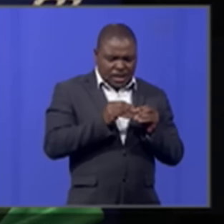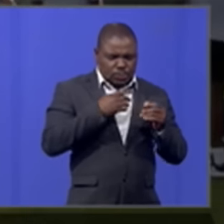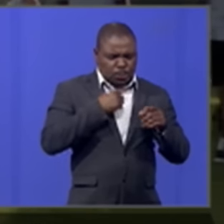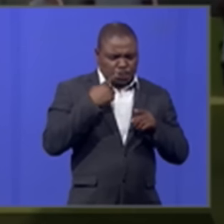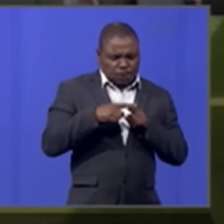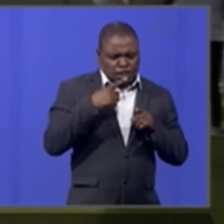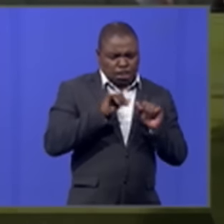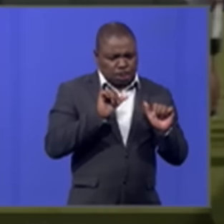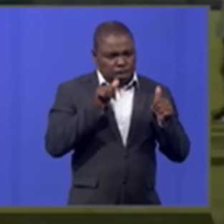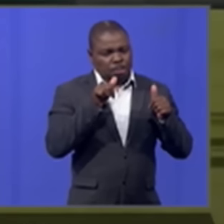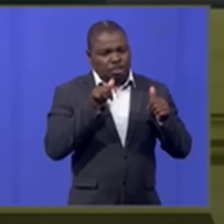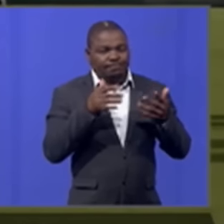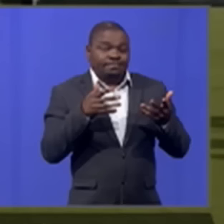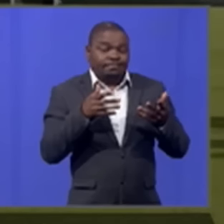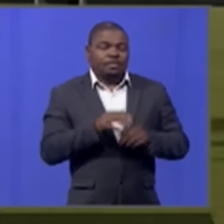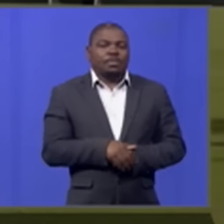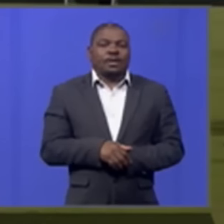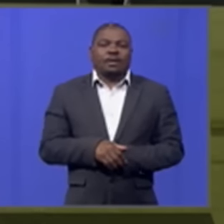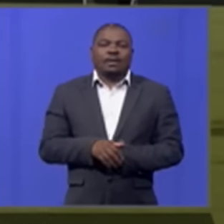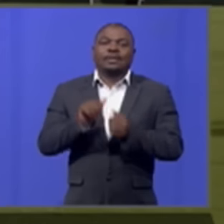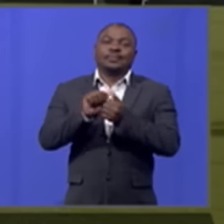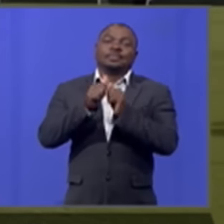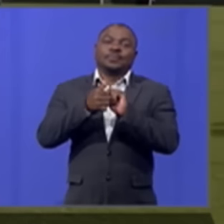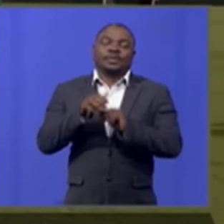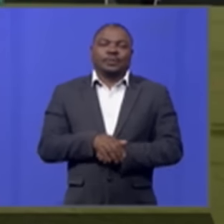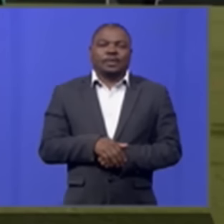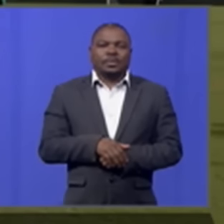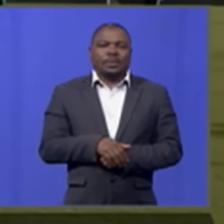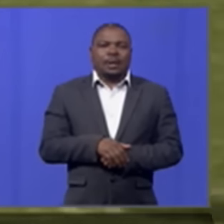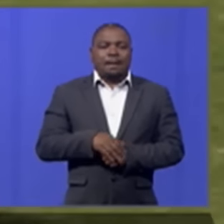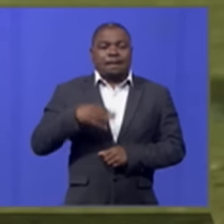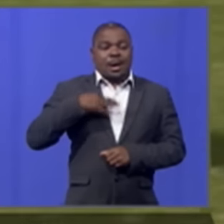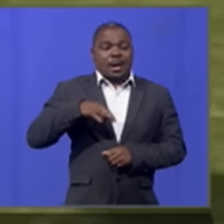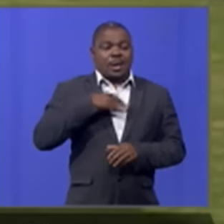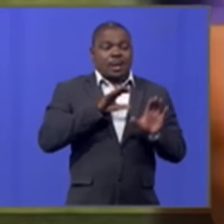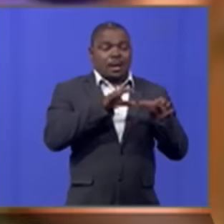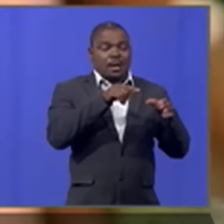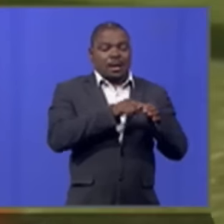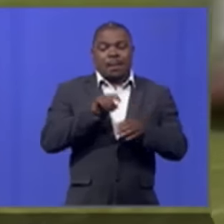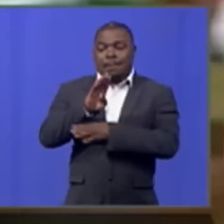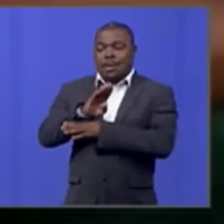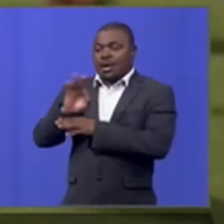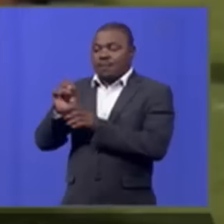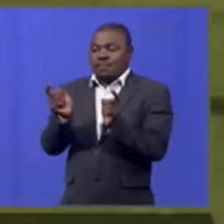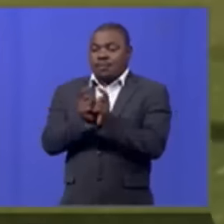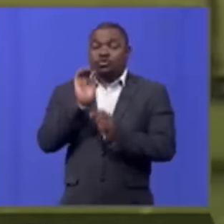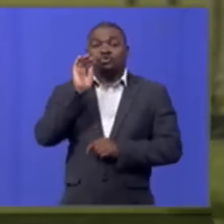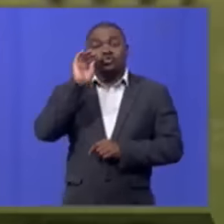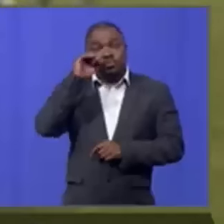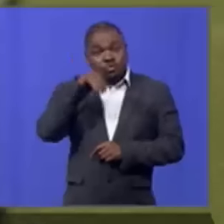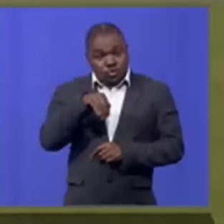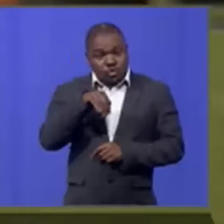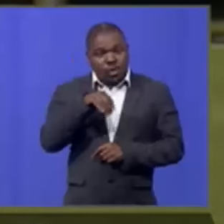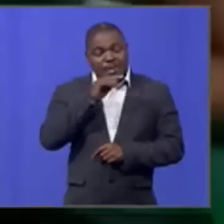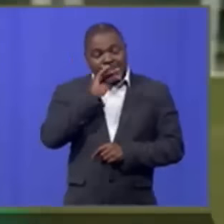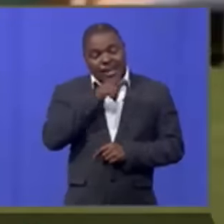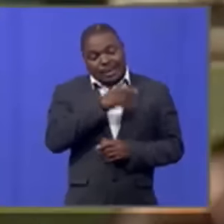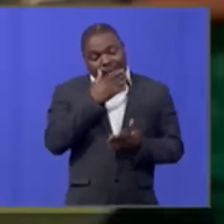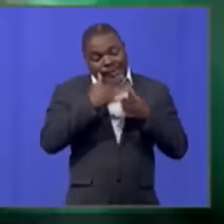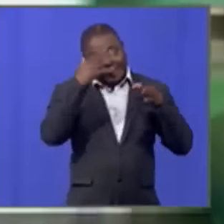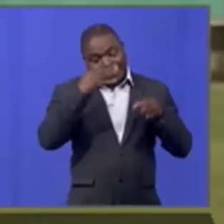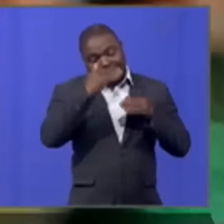hard. Mo go tsa metshameko motshameko wa bofelo wa Banyana le Burkina Faso ka moso o tla swetsa isago